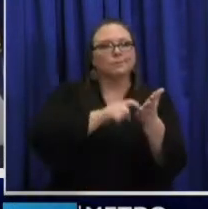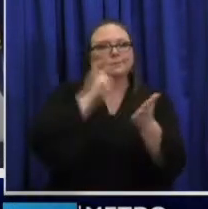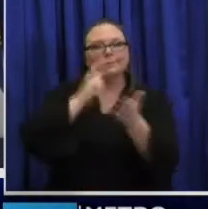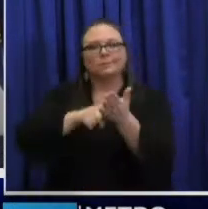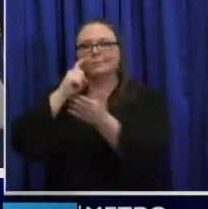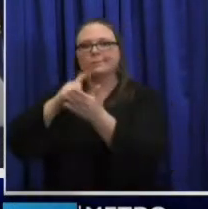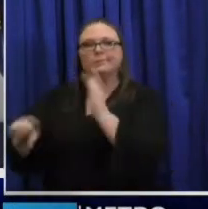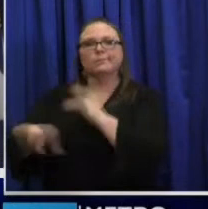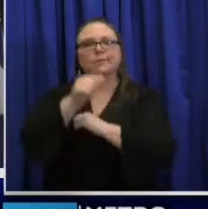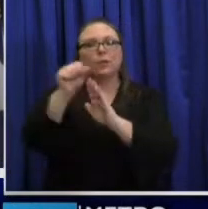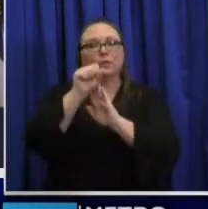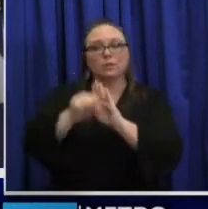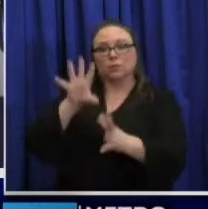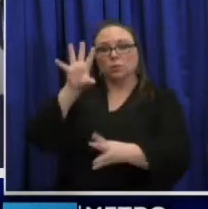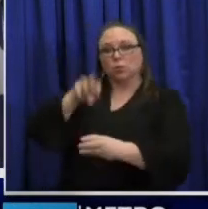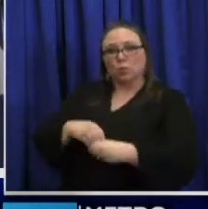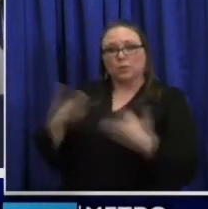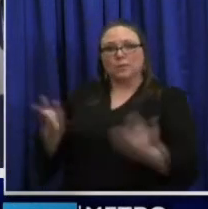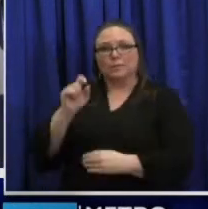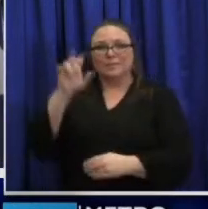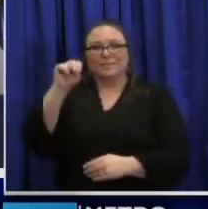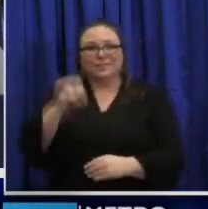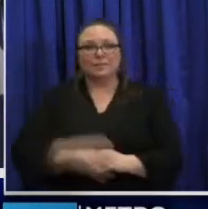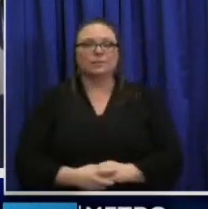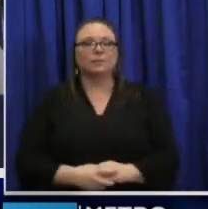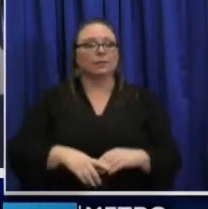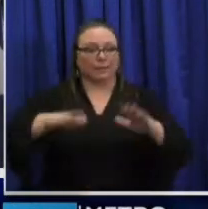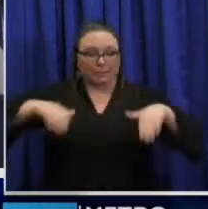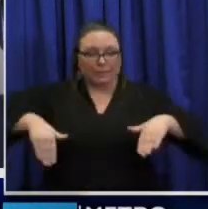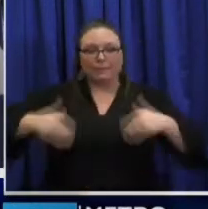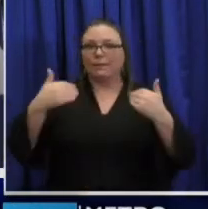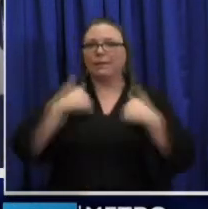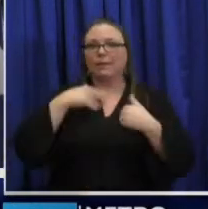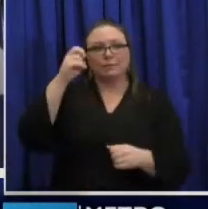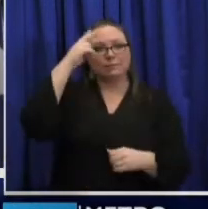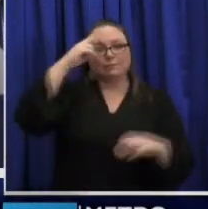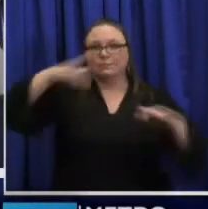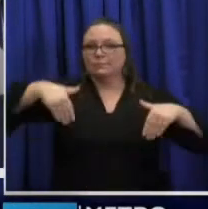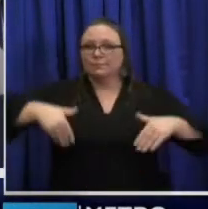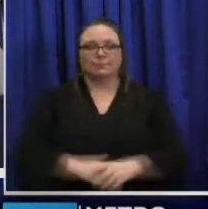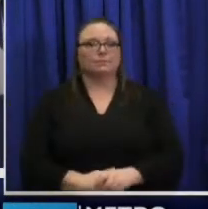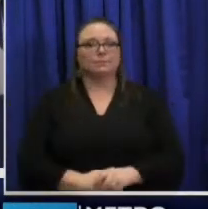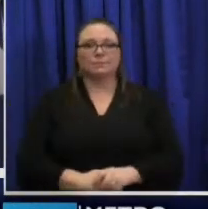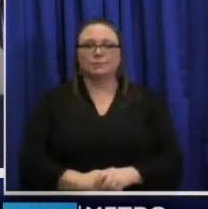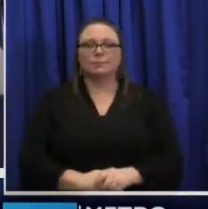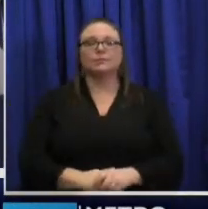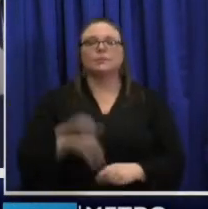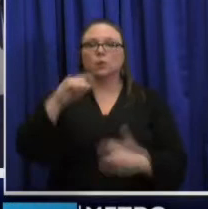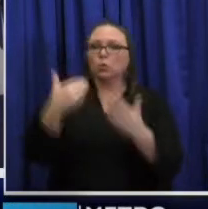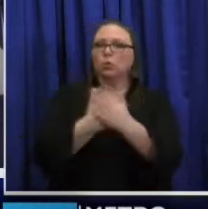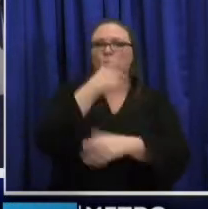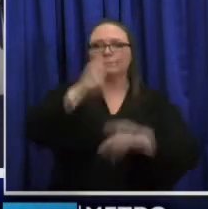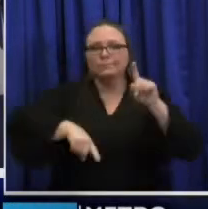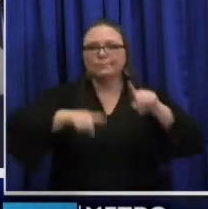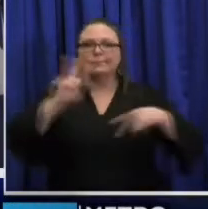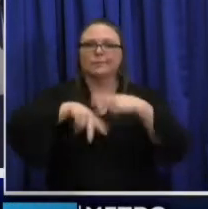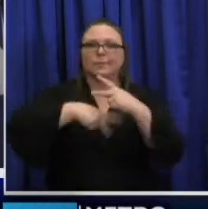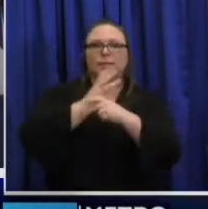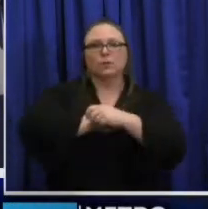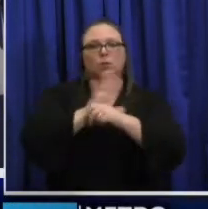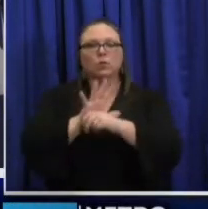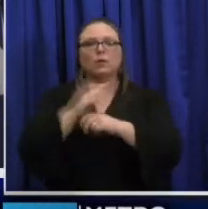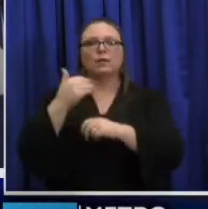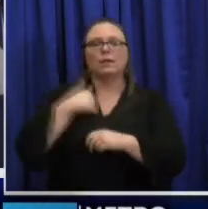states, including here in Tennessee. We have not had any cases here in Nashville to date. These new variants have shown to be 30